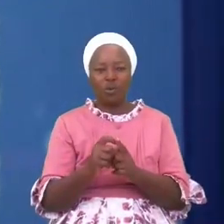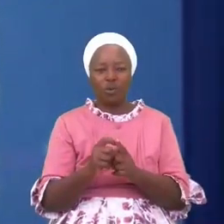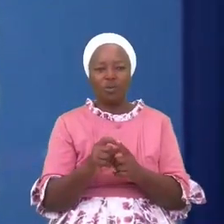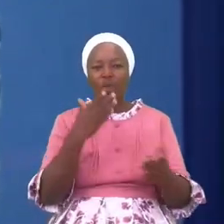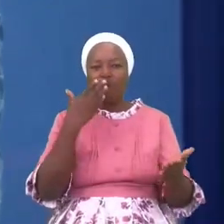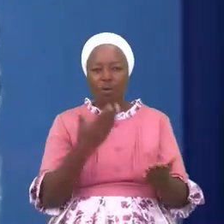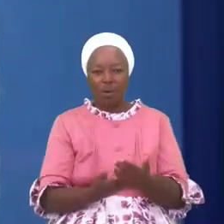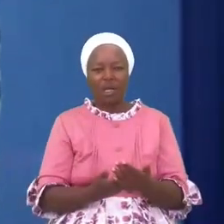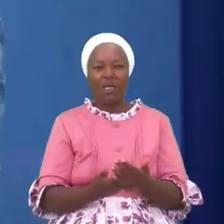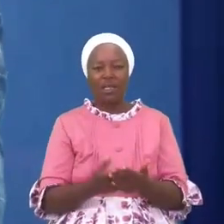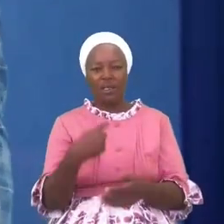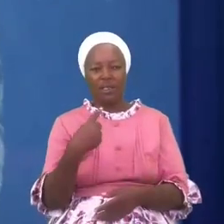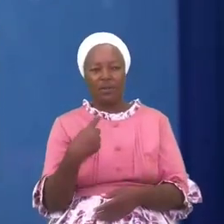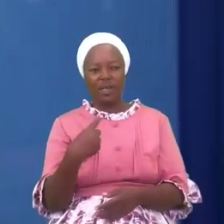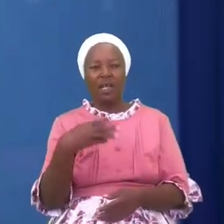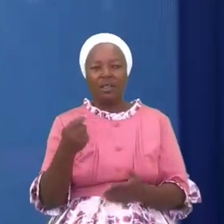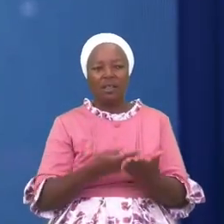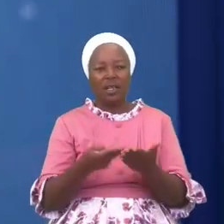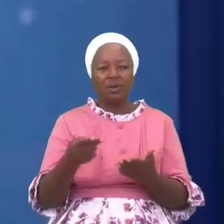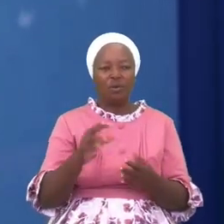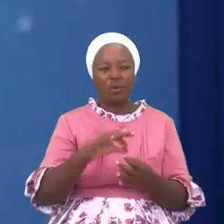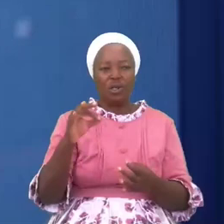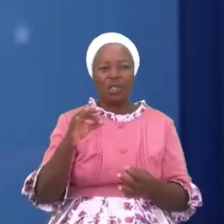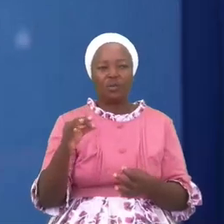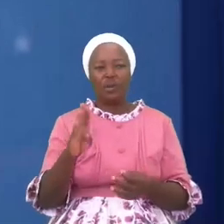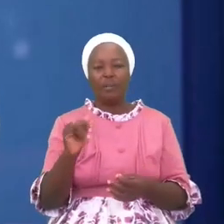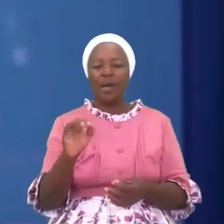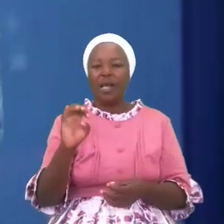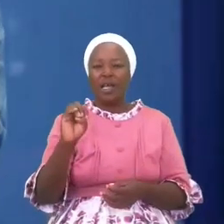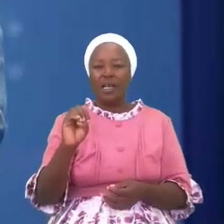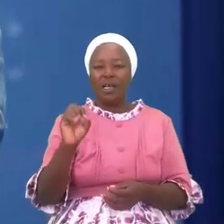by Isaiah the prophet unto our fathers,